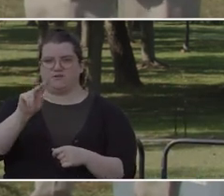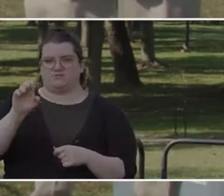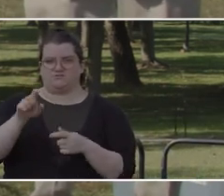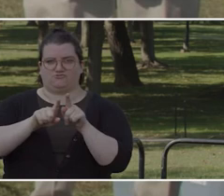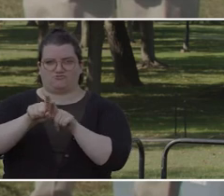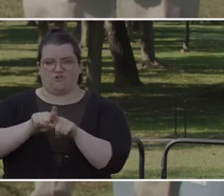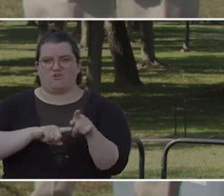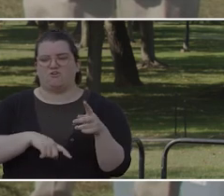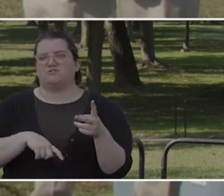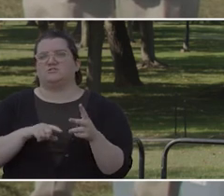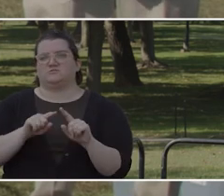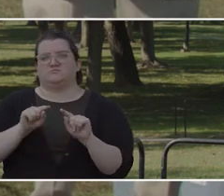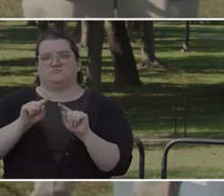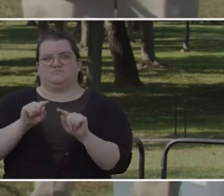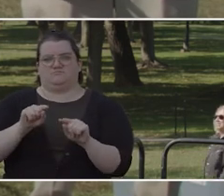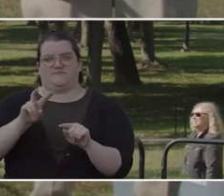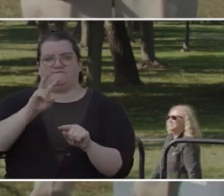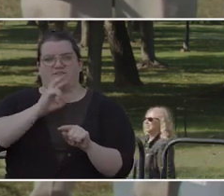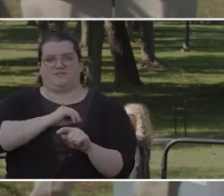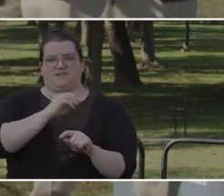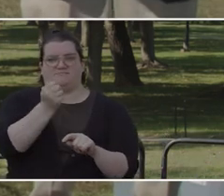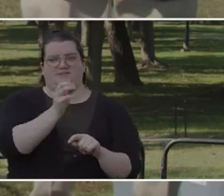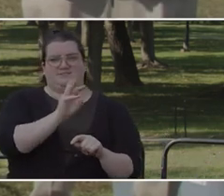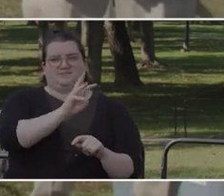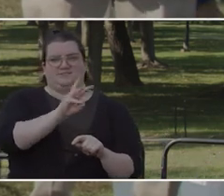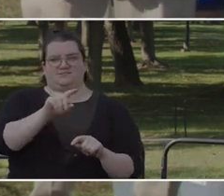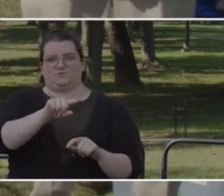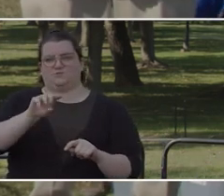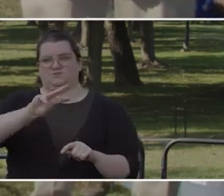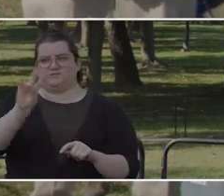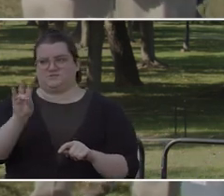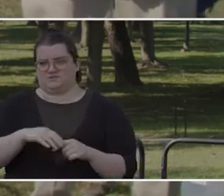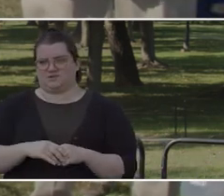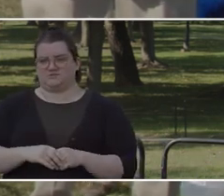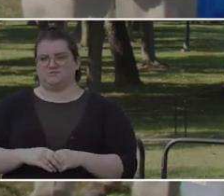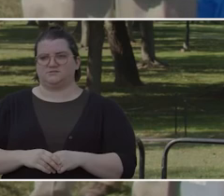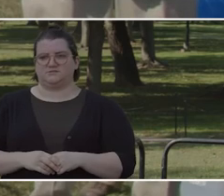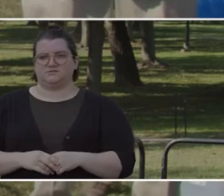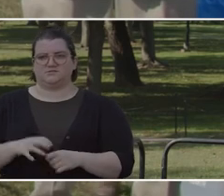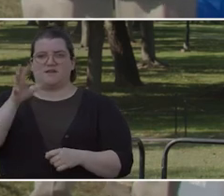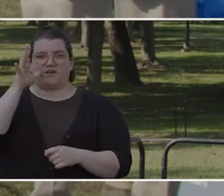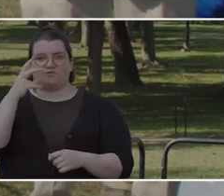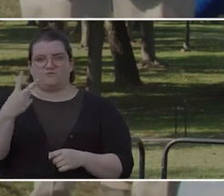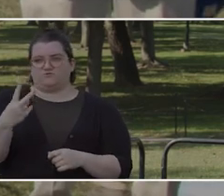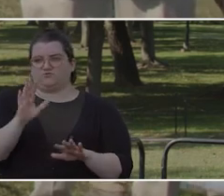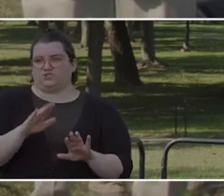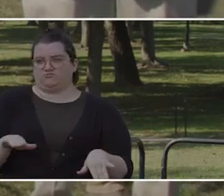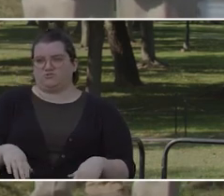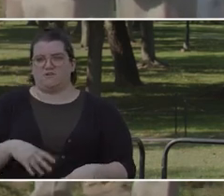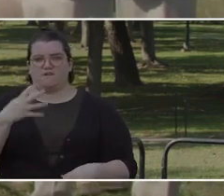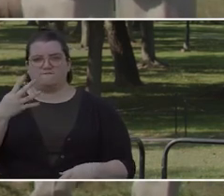in 1966 and 67. So the father of two children and